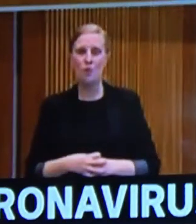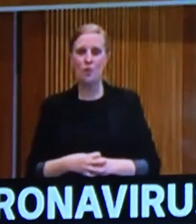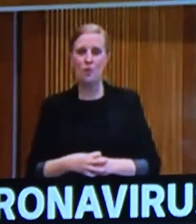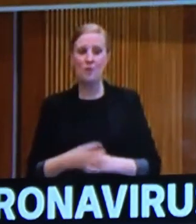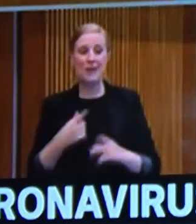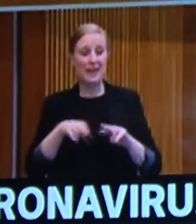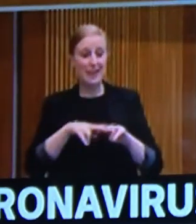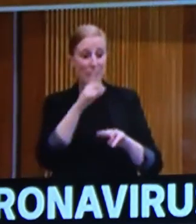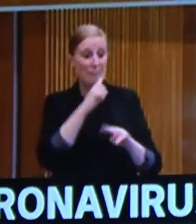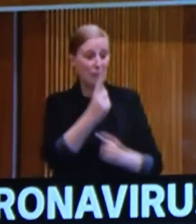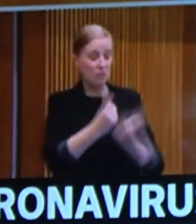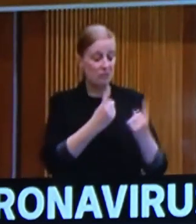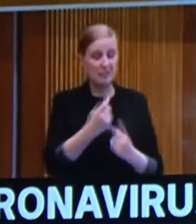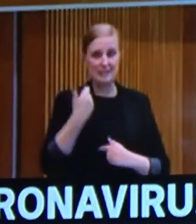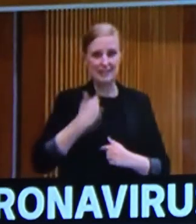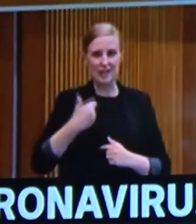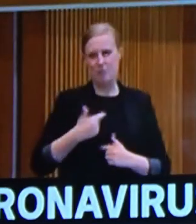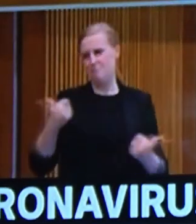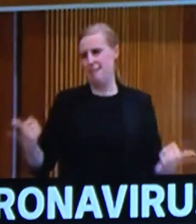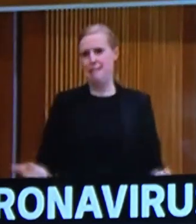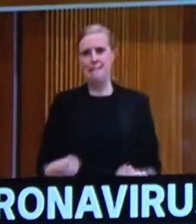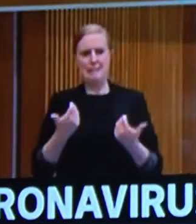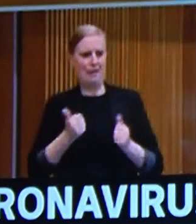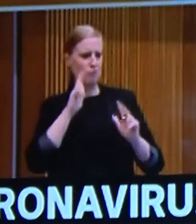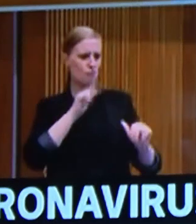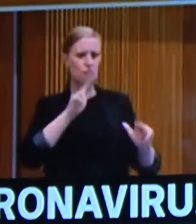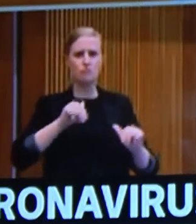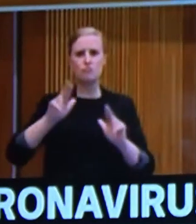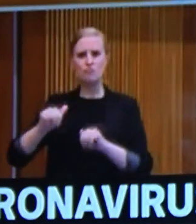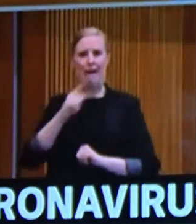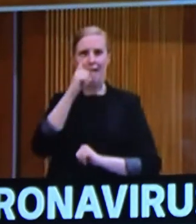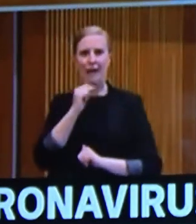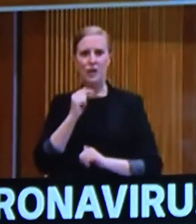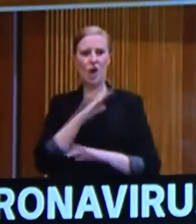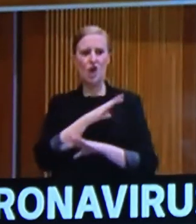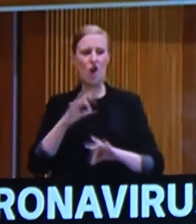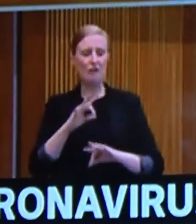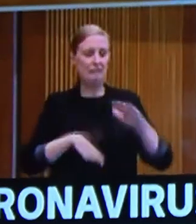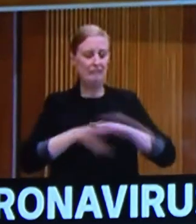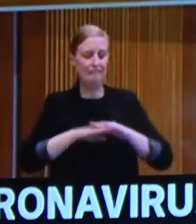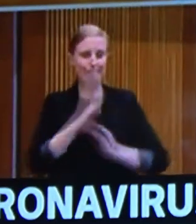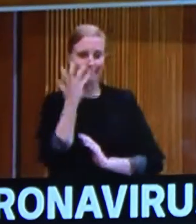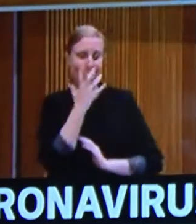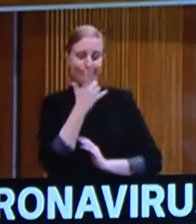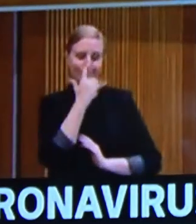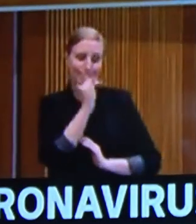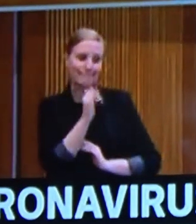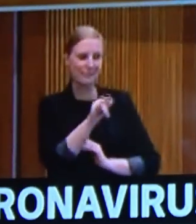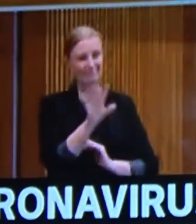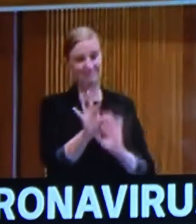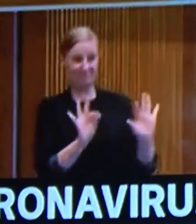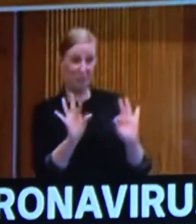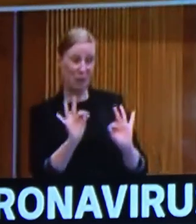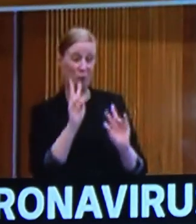what we need, and that would give us the 7,500. And I'll let Nick talk in particular about what that